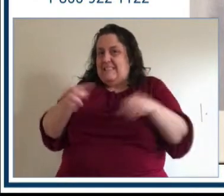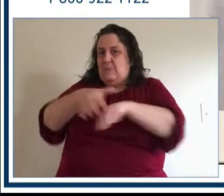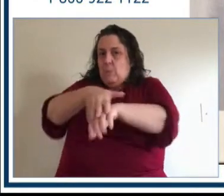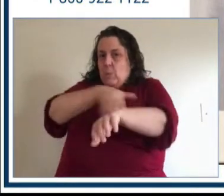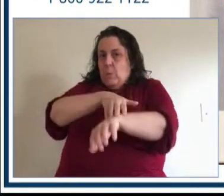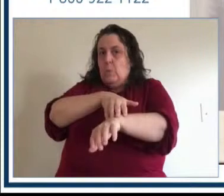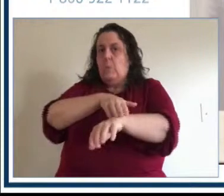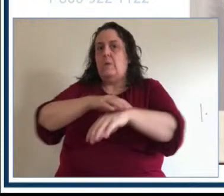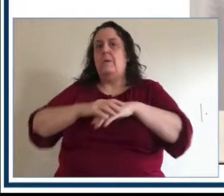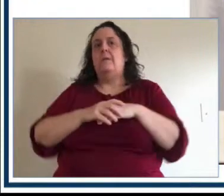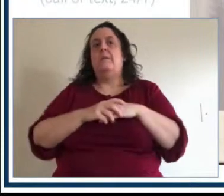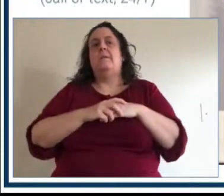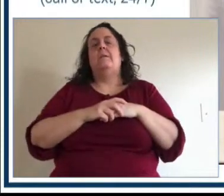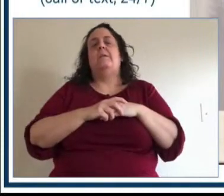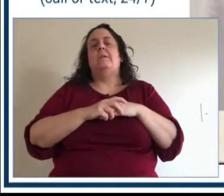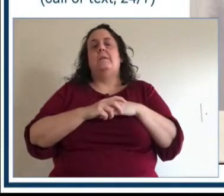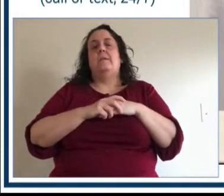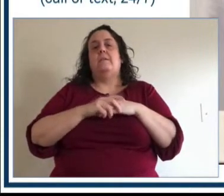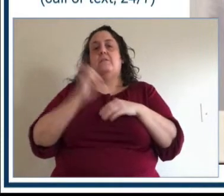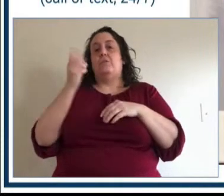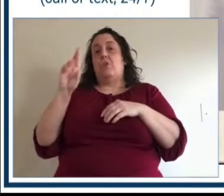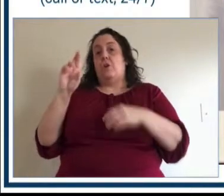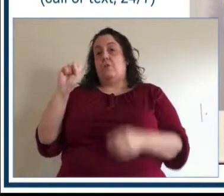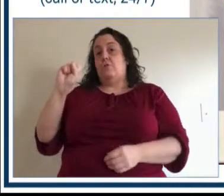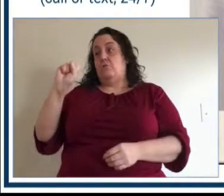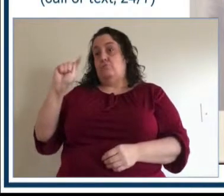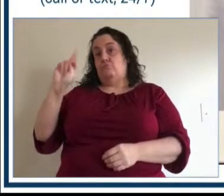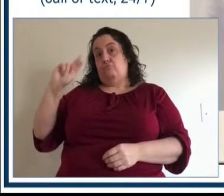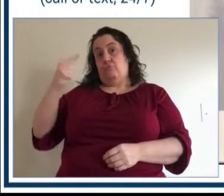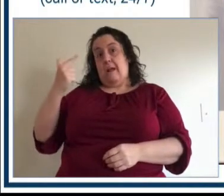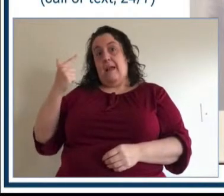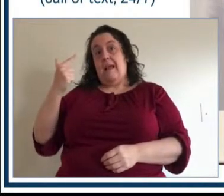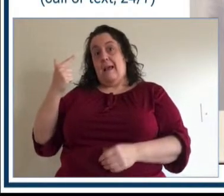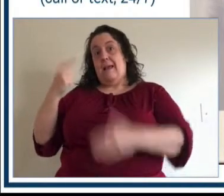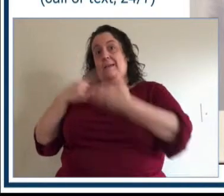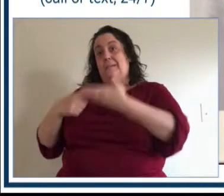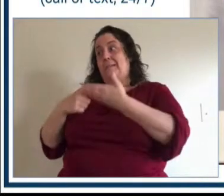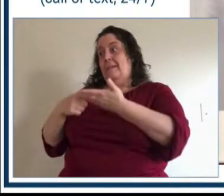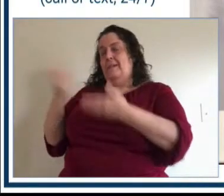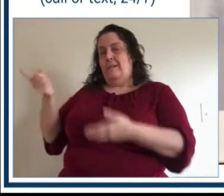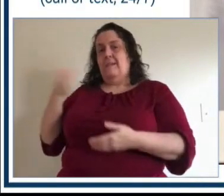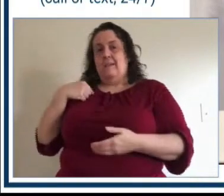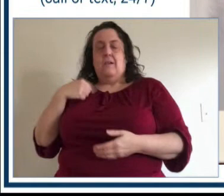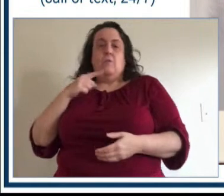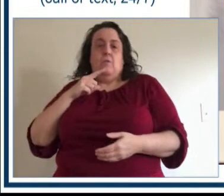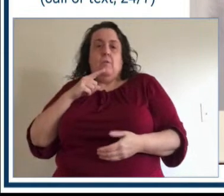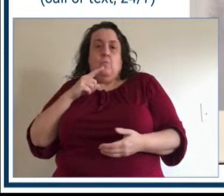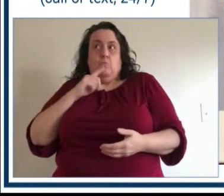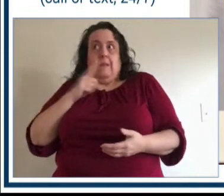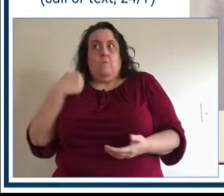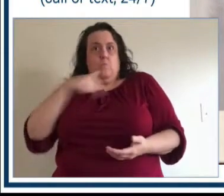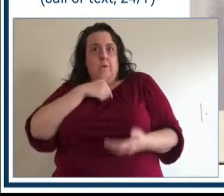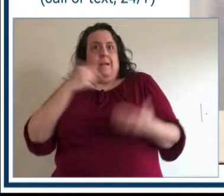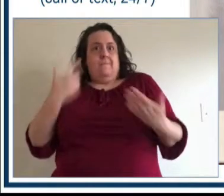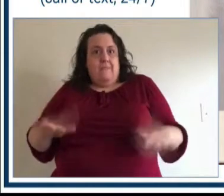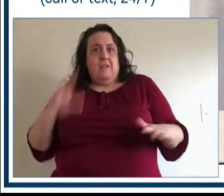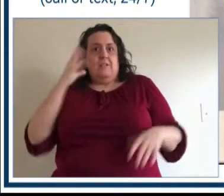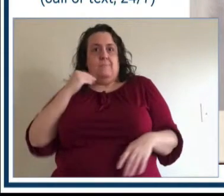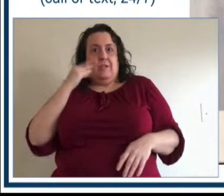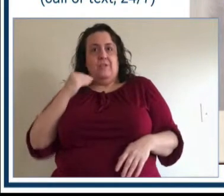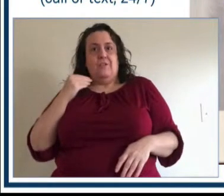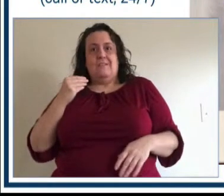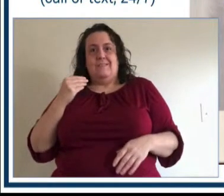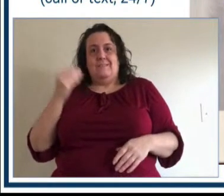of us that we've been here before. And what worked in the past will work again. That means people using common sense, but it